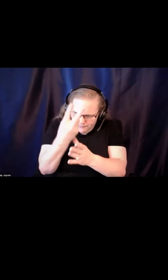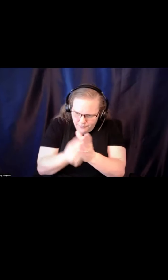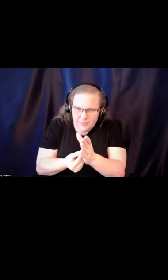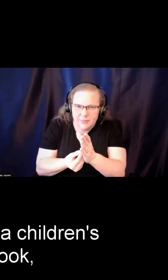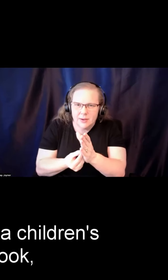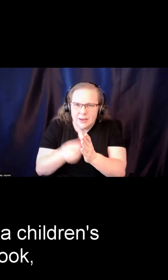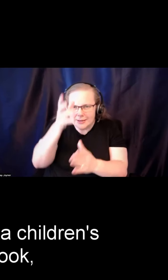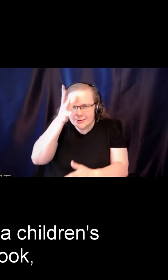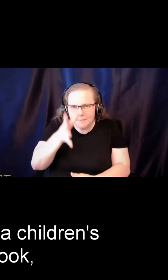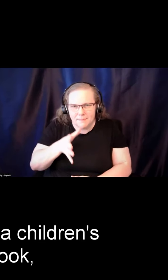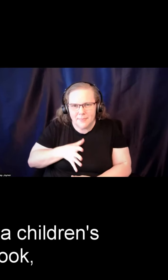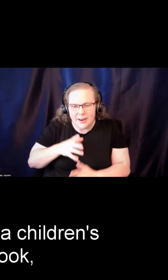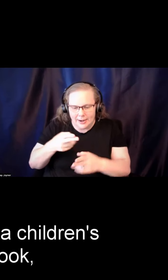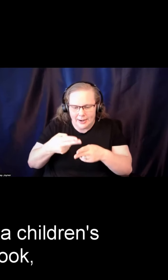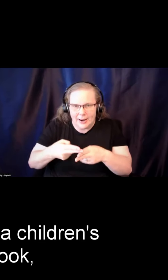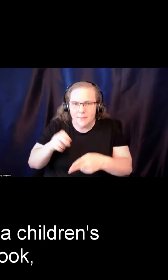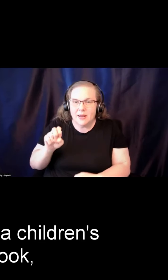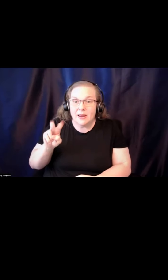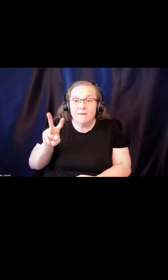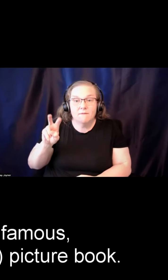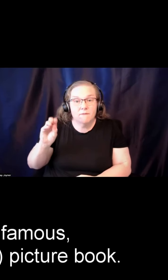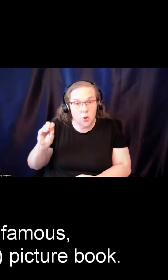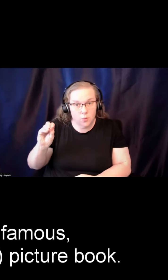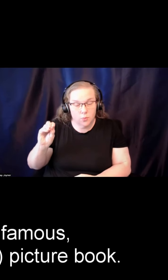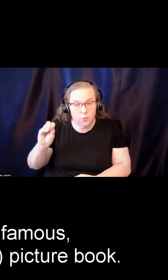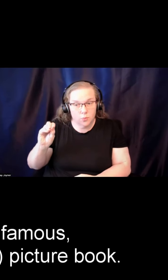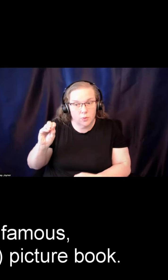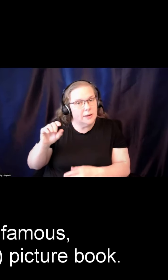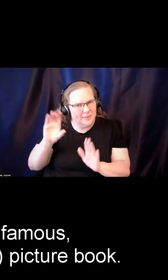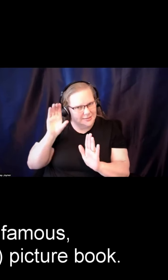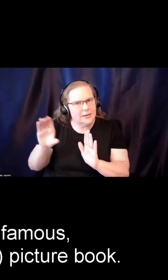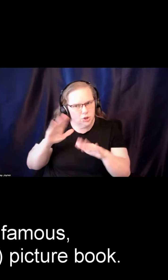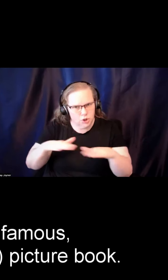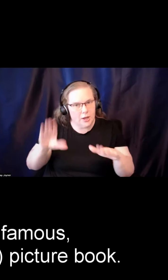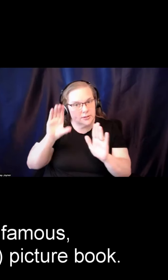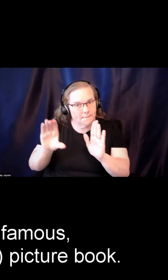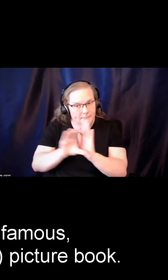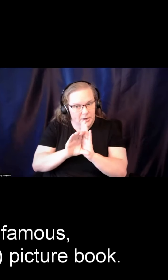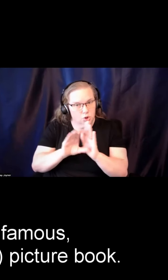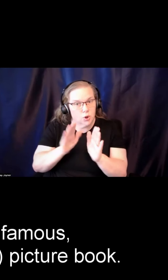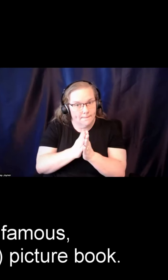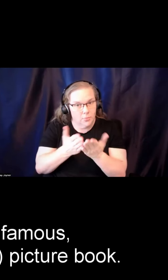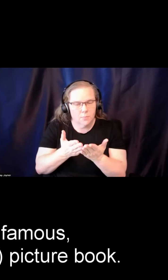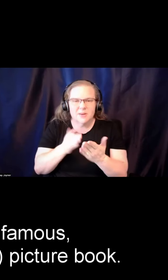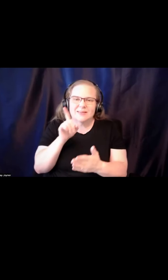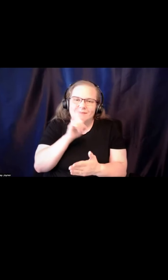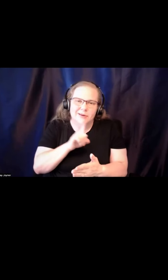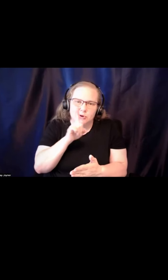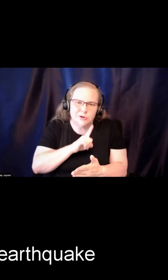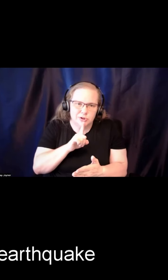Ivo. He exists only in a children's picture book, but it's a very famous, fictitiously famous picture